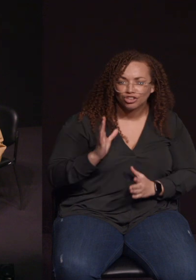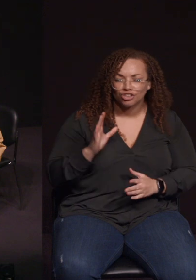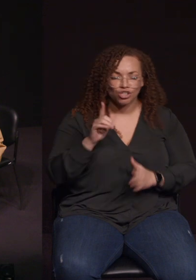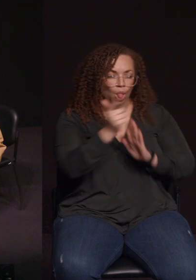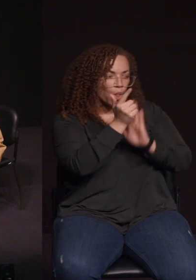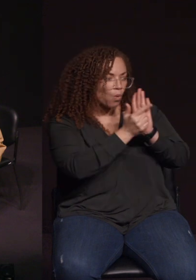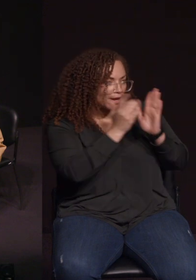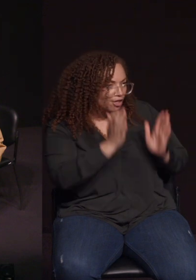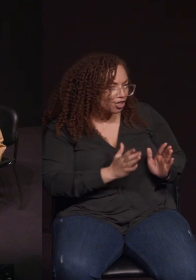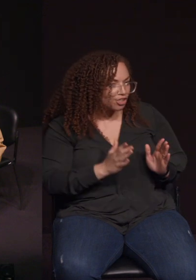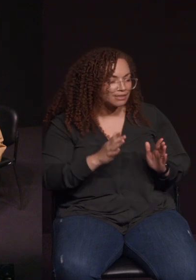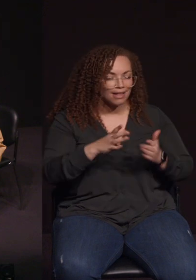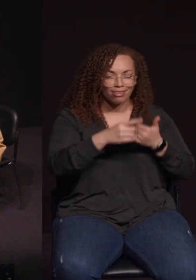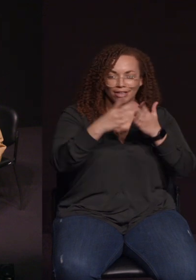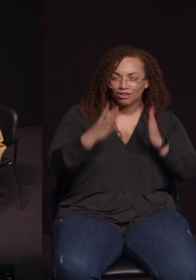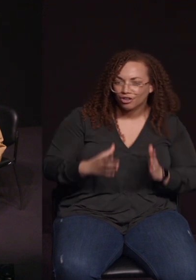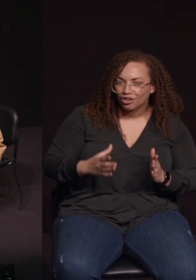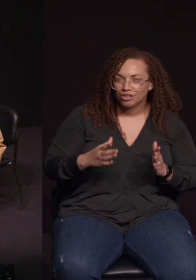leaders.